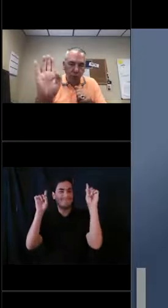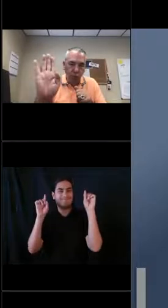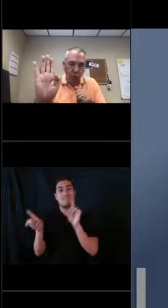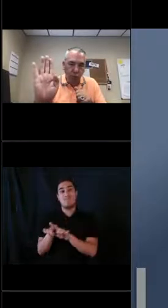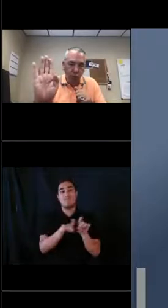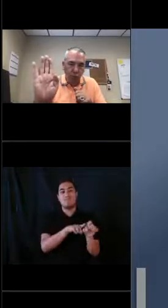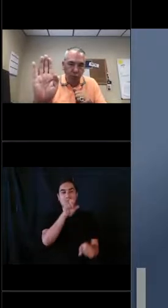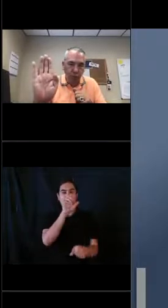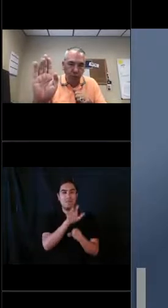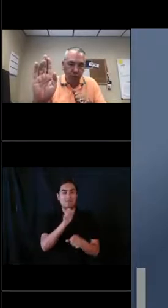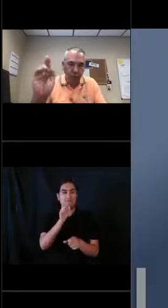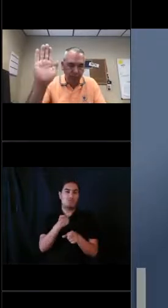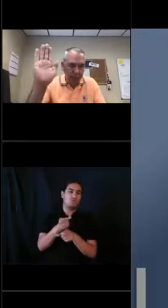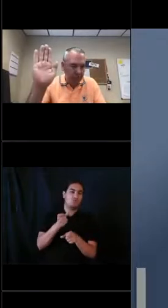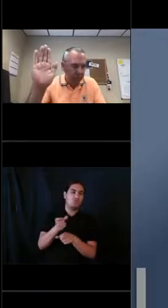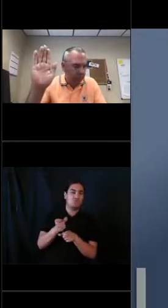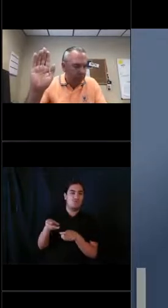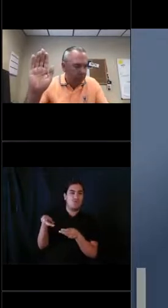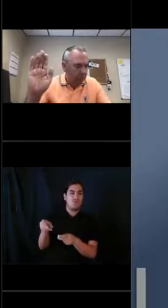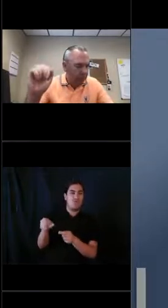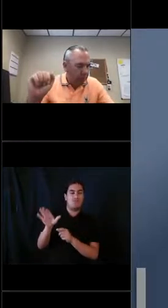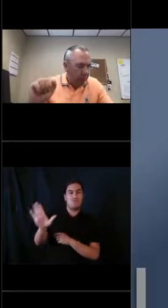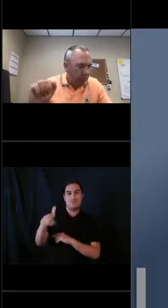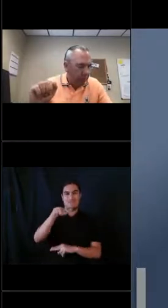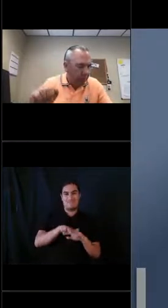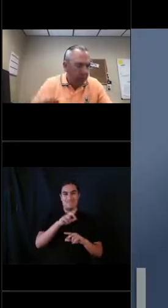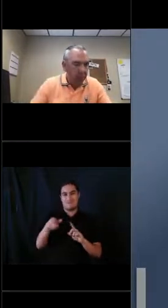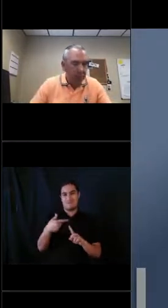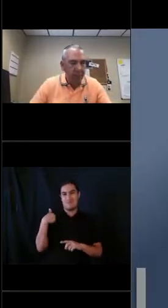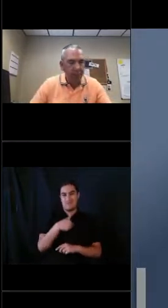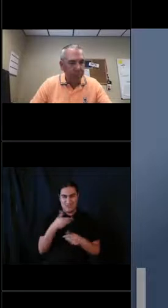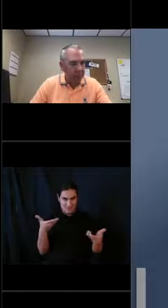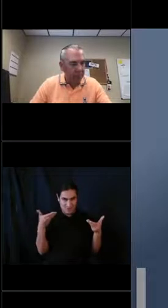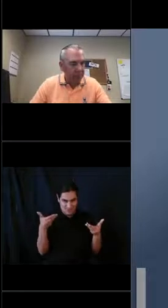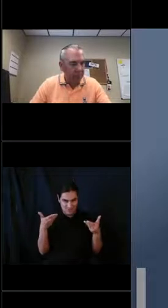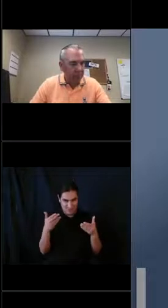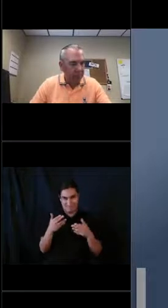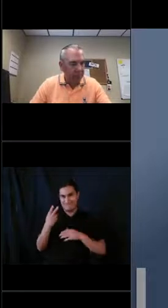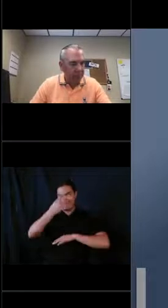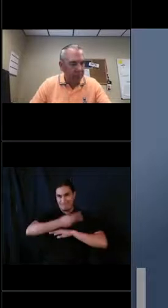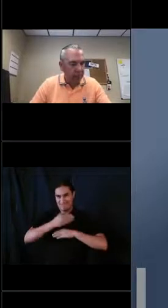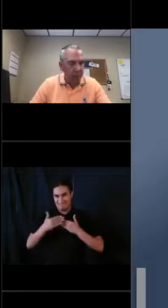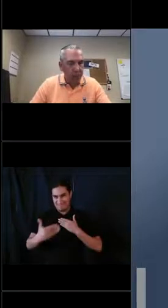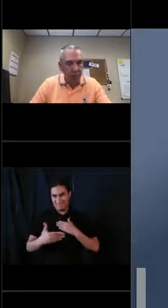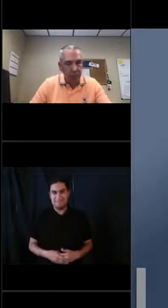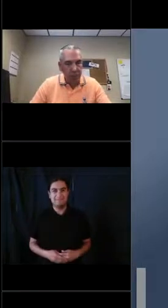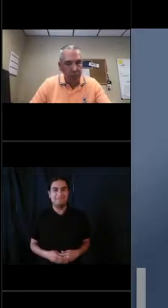promise not to trash your seat up here while we're here the next two days no promises